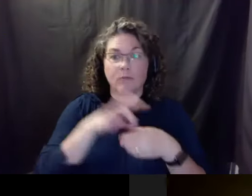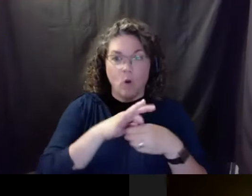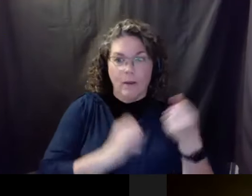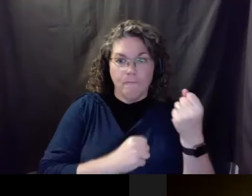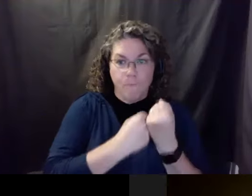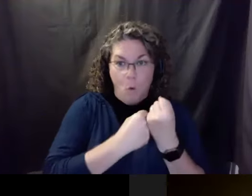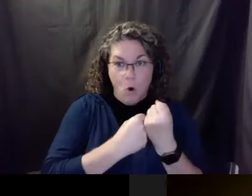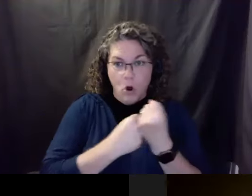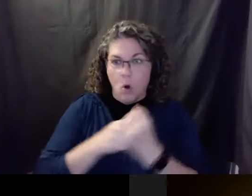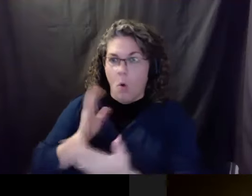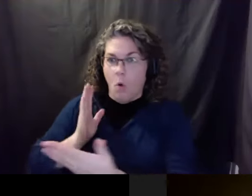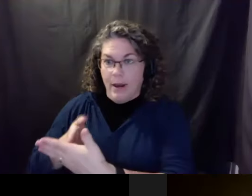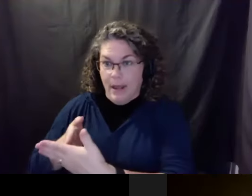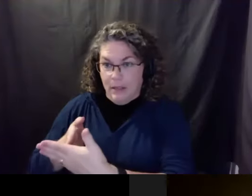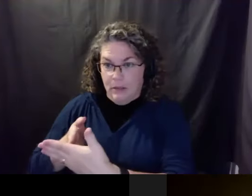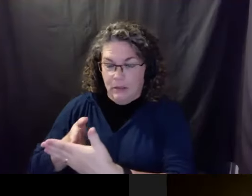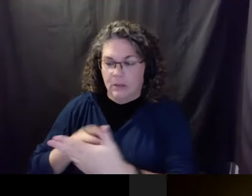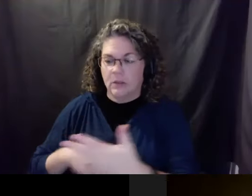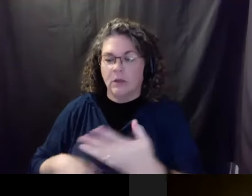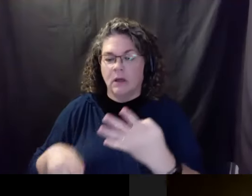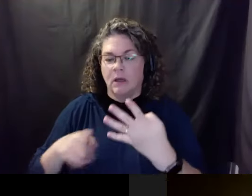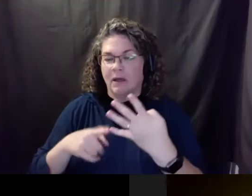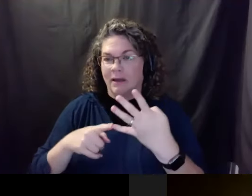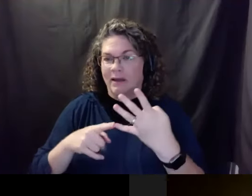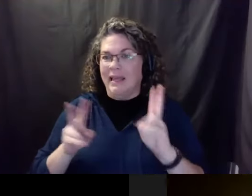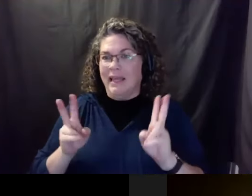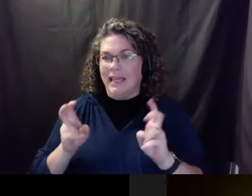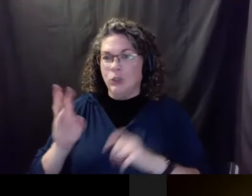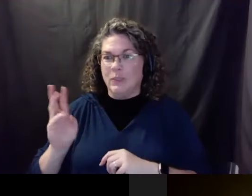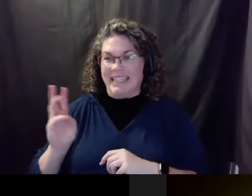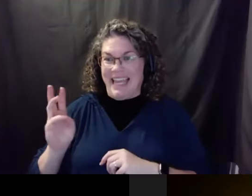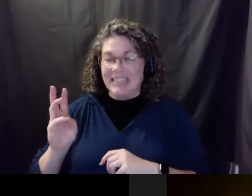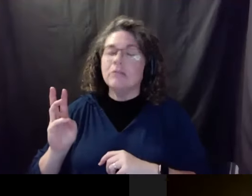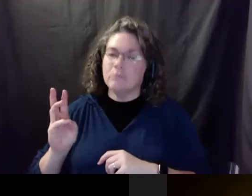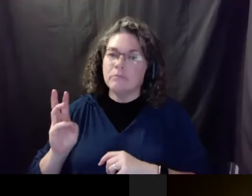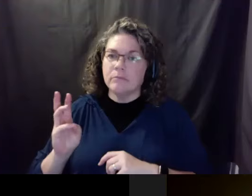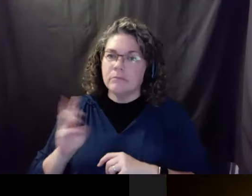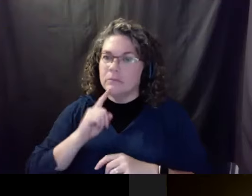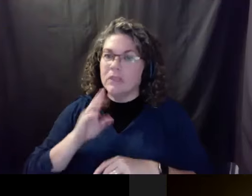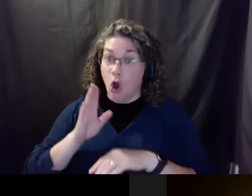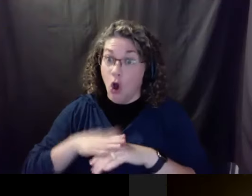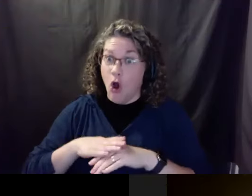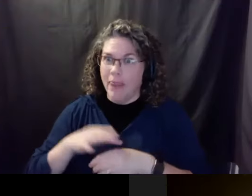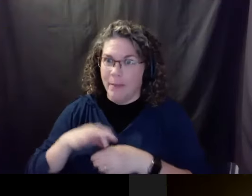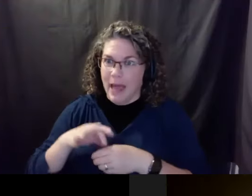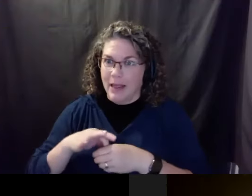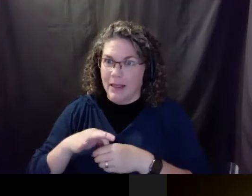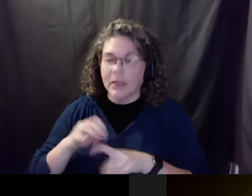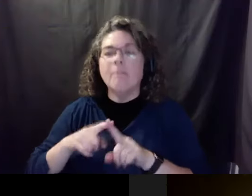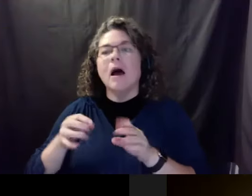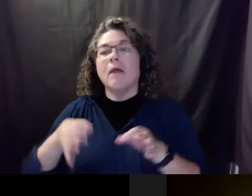against. But there is also another issue, issue 6, that is still on the ballot. However, the courts